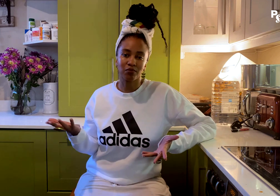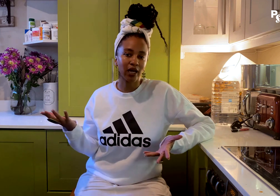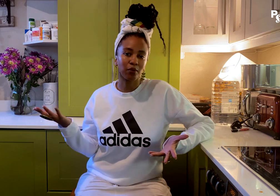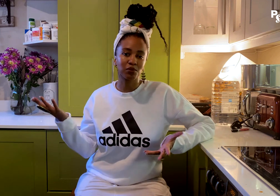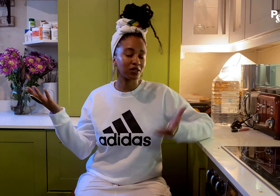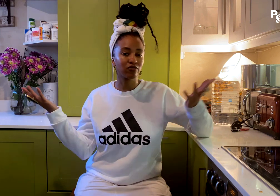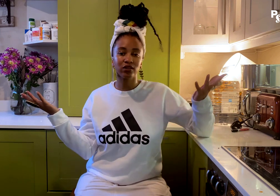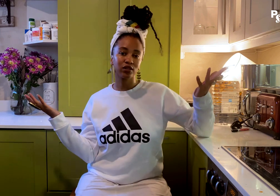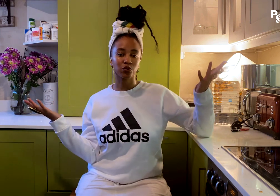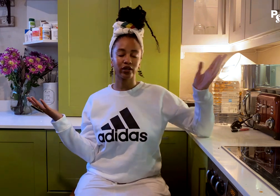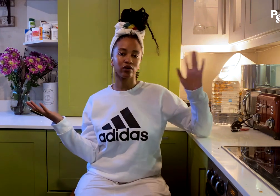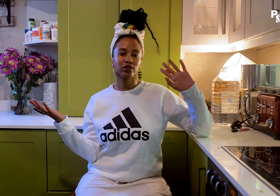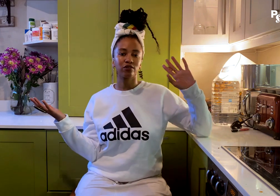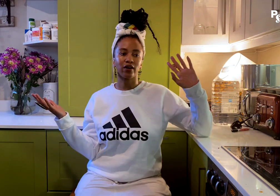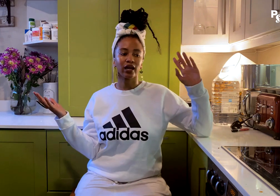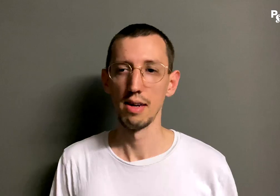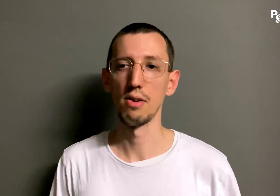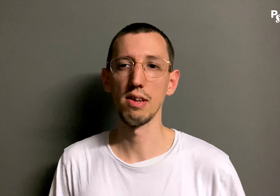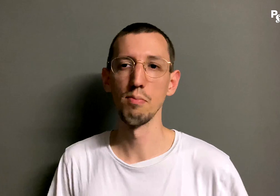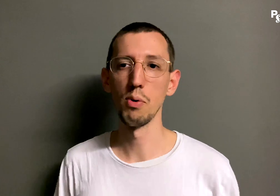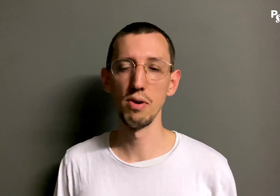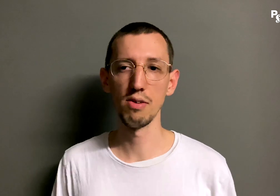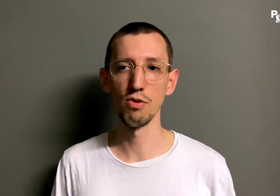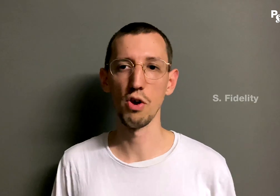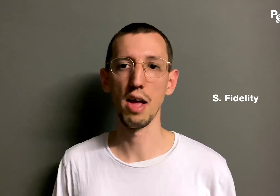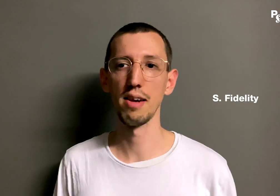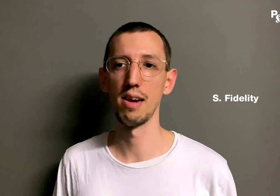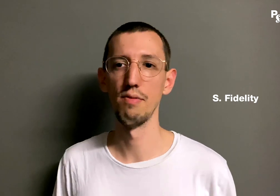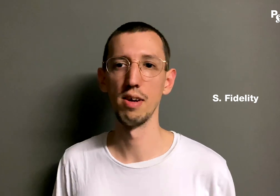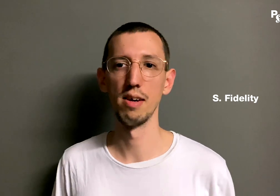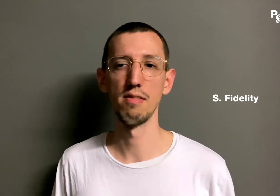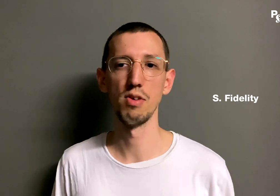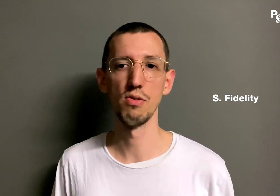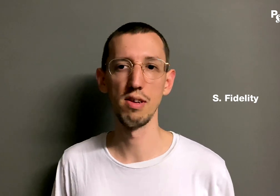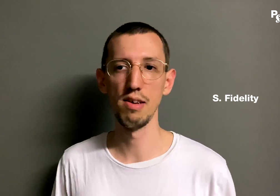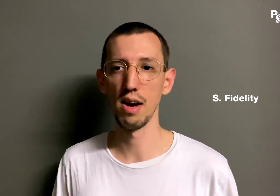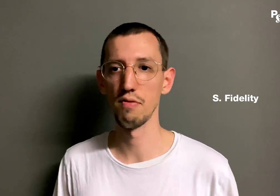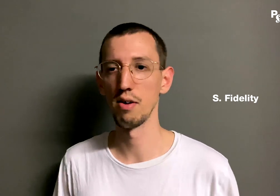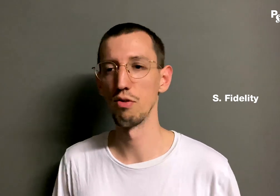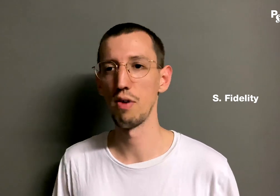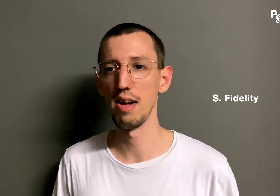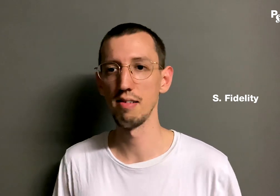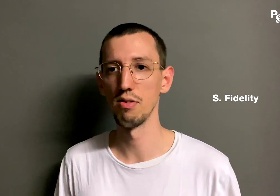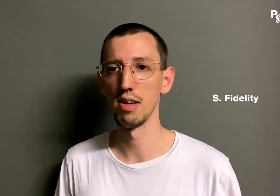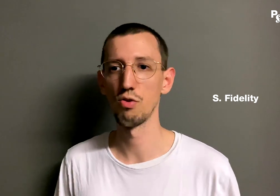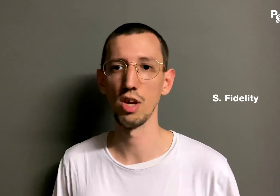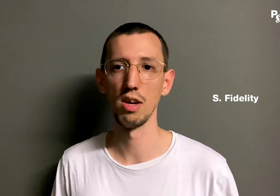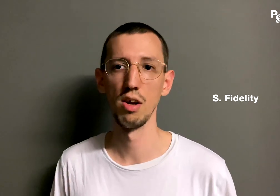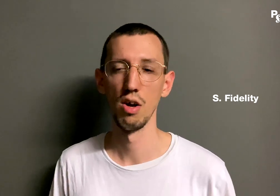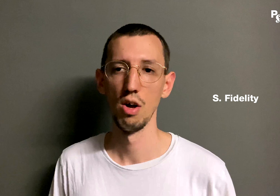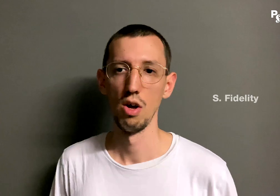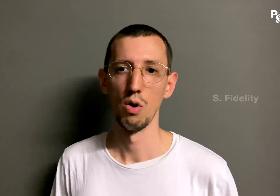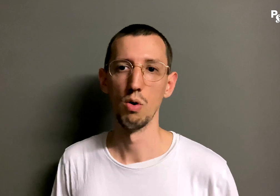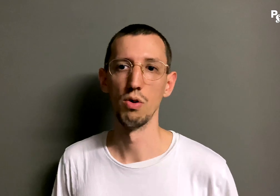bad sometimes, but everything is working out really fine. Dadurch, dass Mpho und ich uns schon kannten, haben wir ziemlich intuitiv angefangen, uns Files hin und her zu